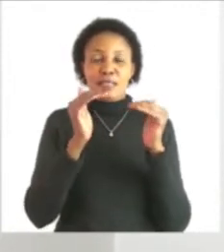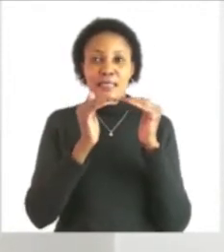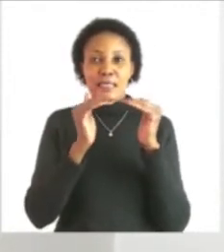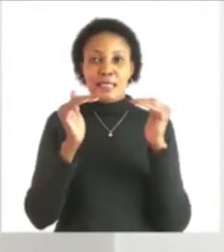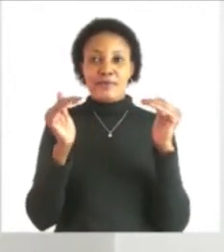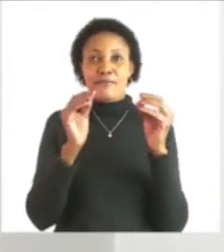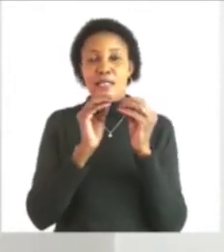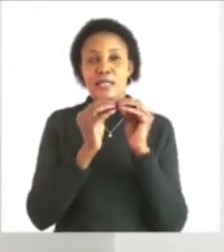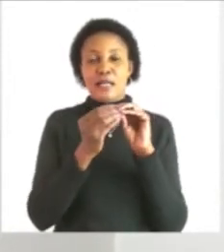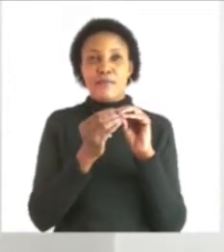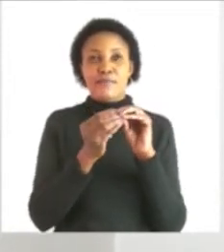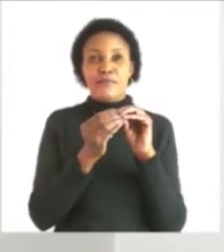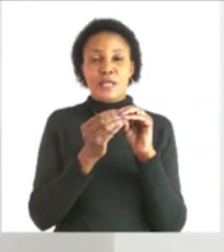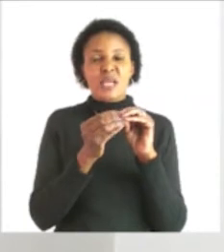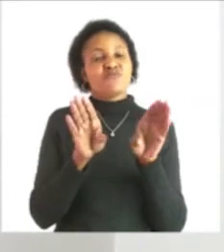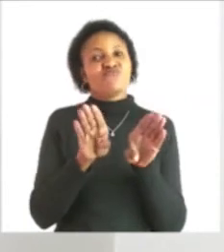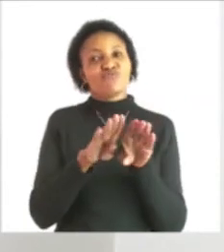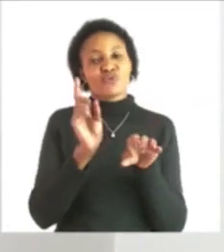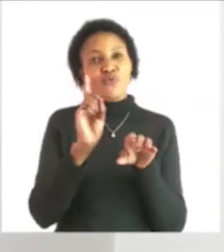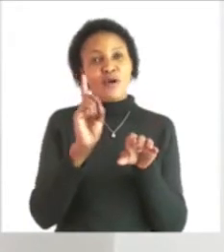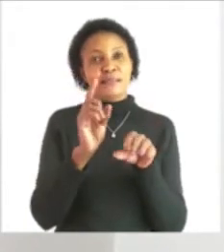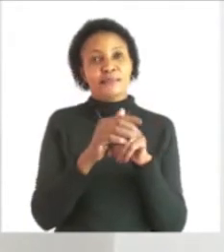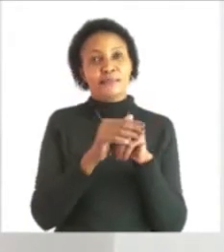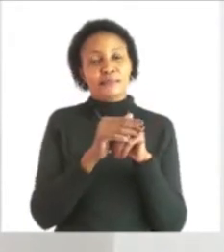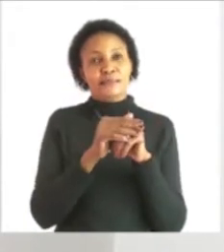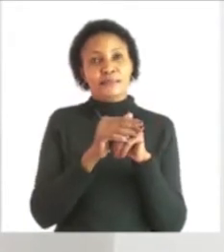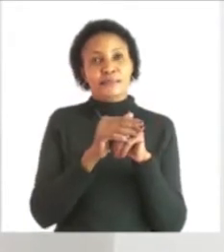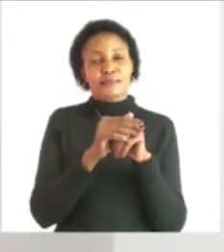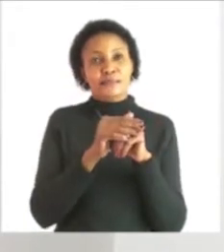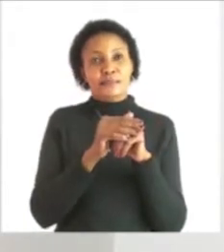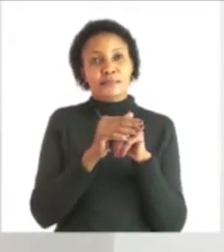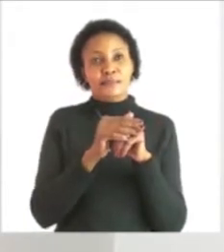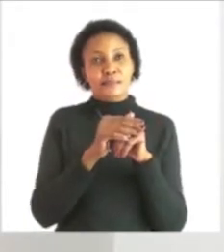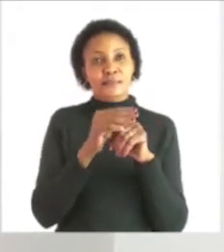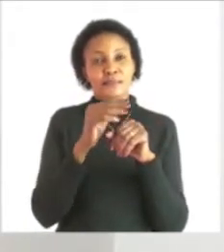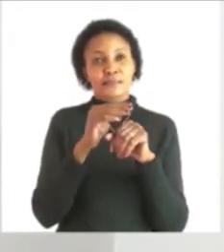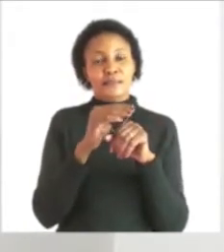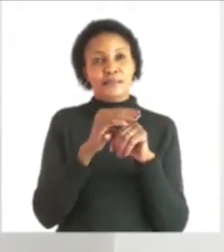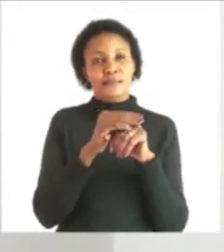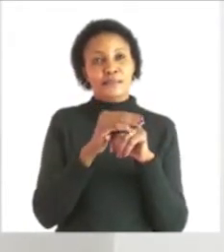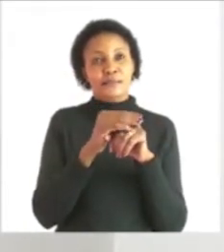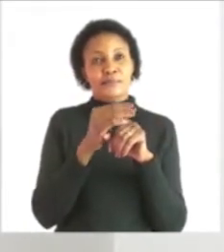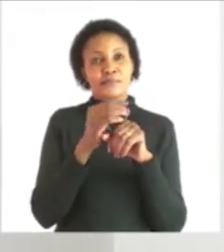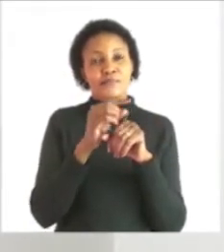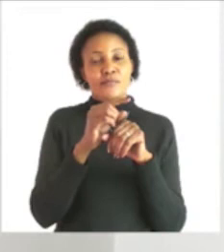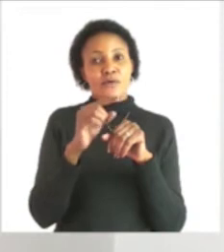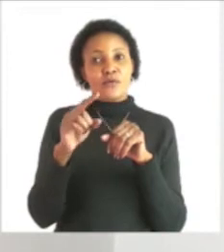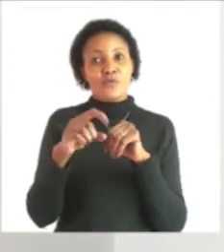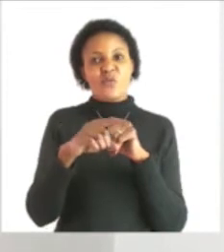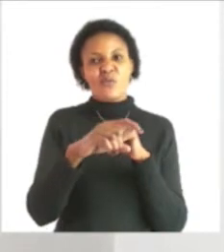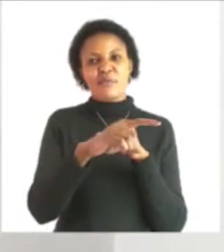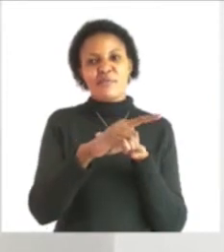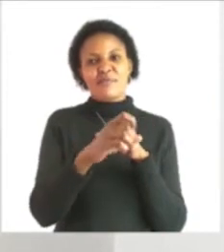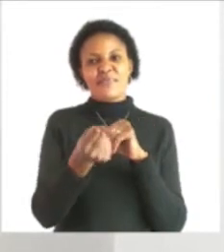numbers and what we have to do on this page. On the board, you will see there's a worm with